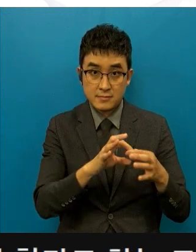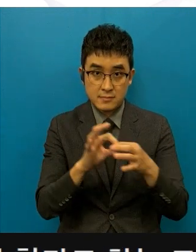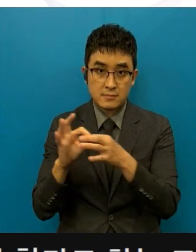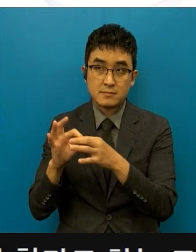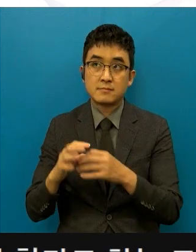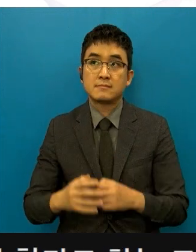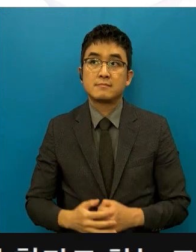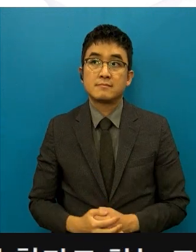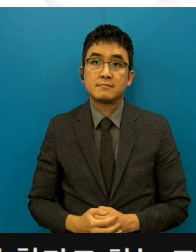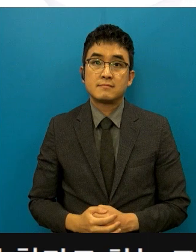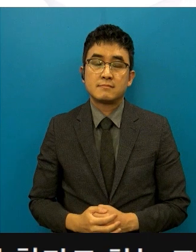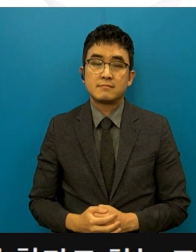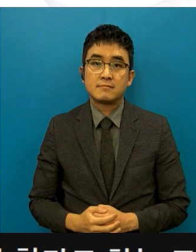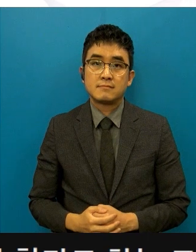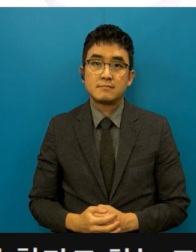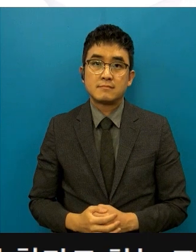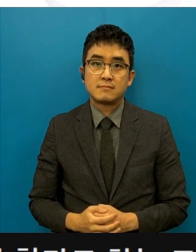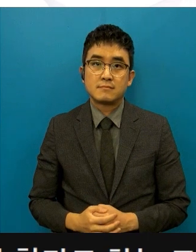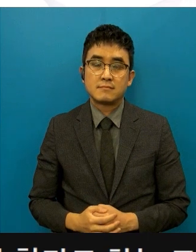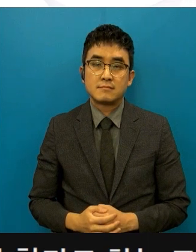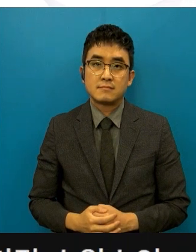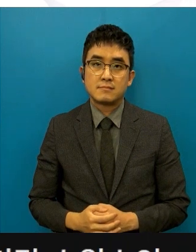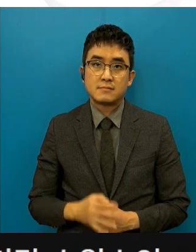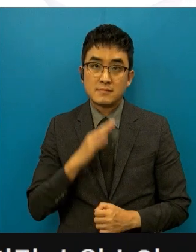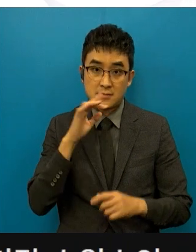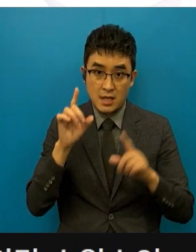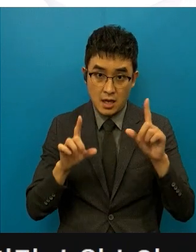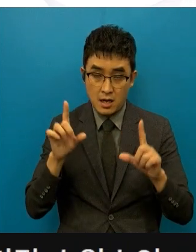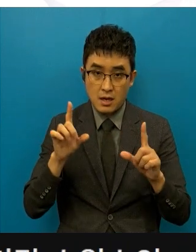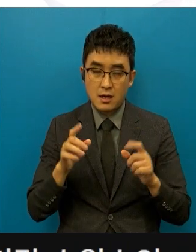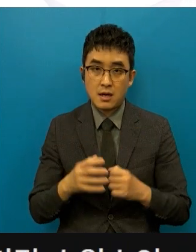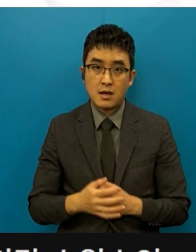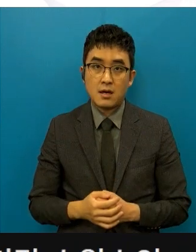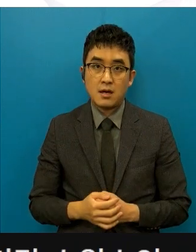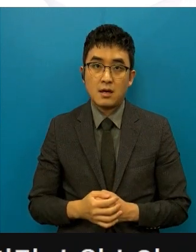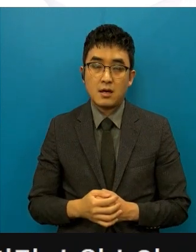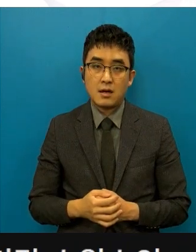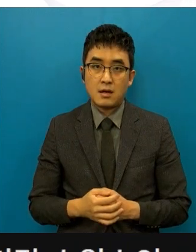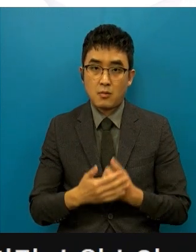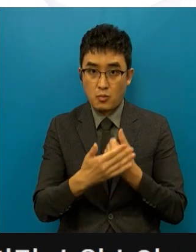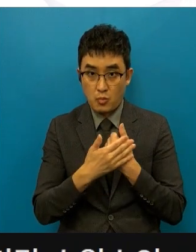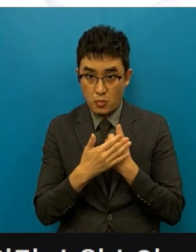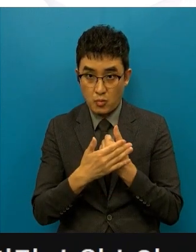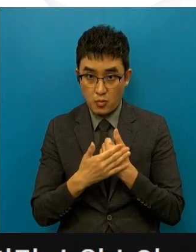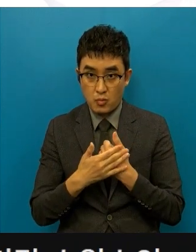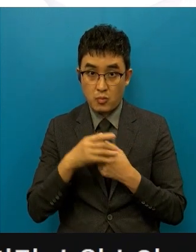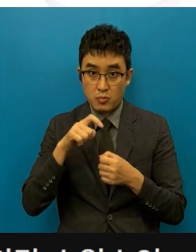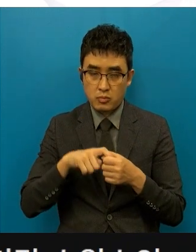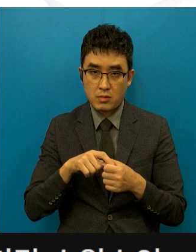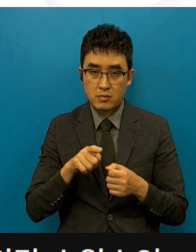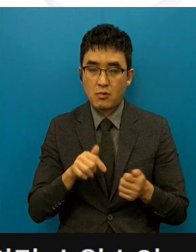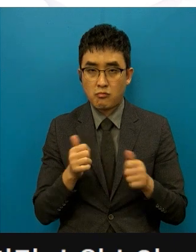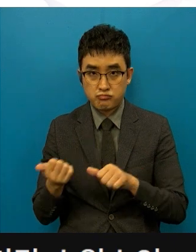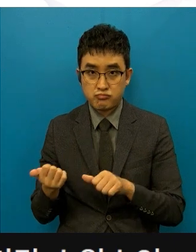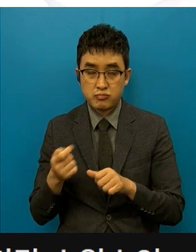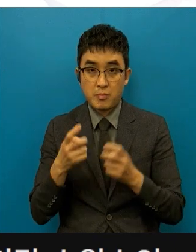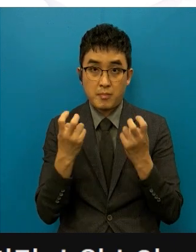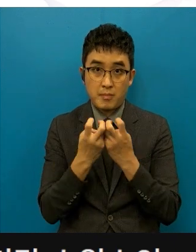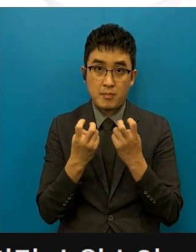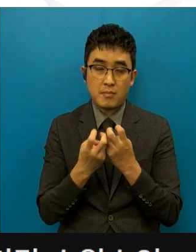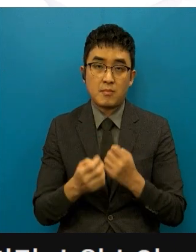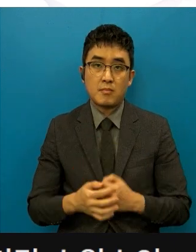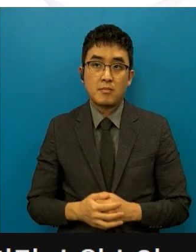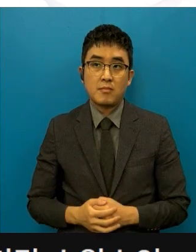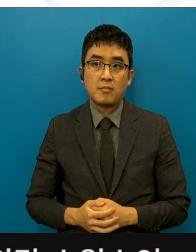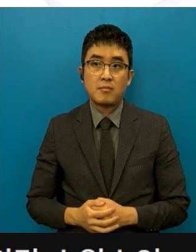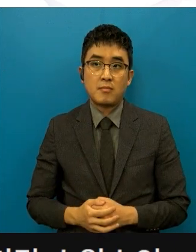suicide organizations. You might have heard of Dignitas, of Exit, and for example, Dignitas and several other